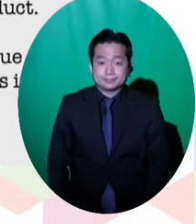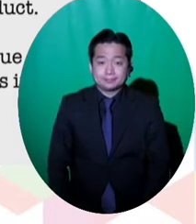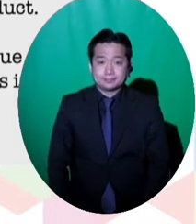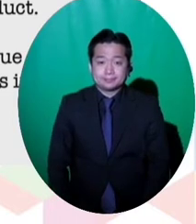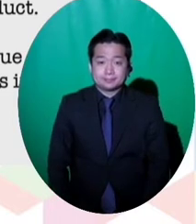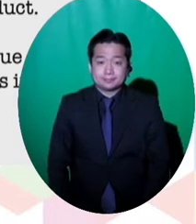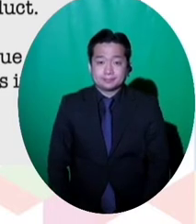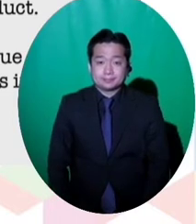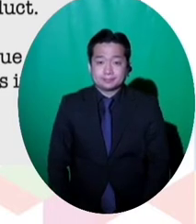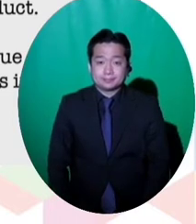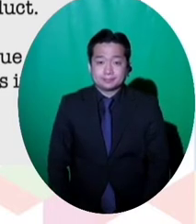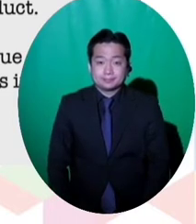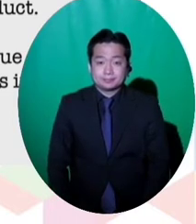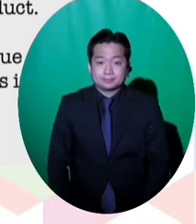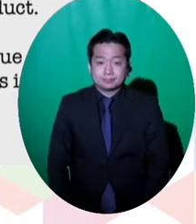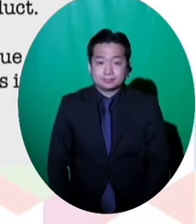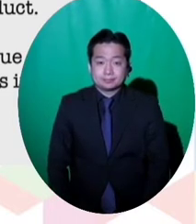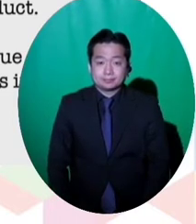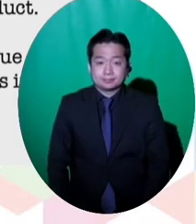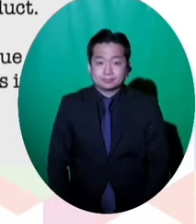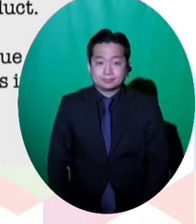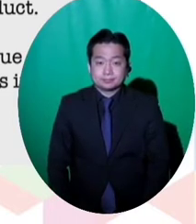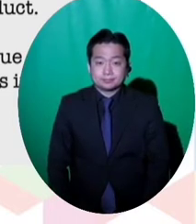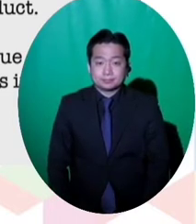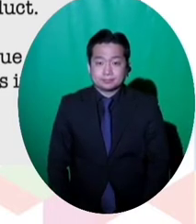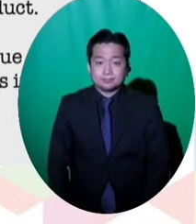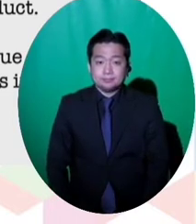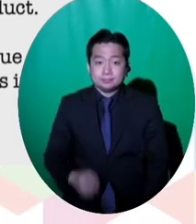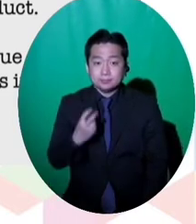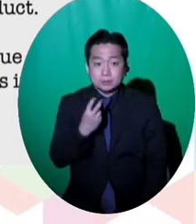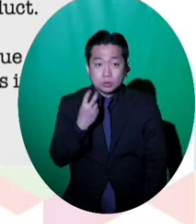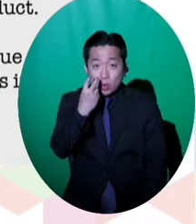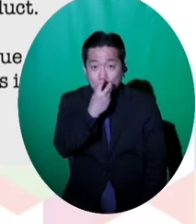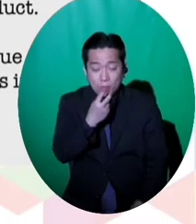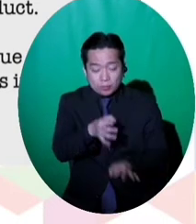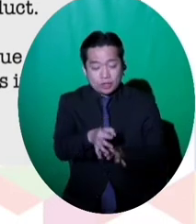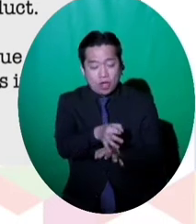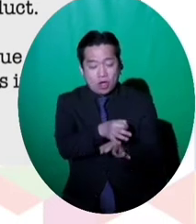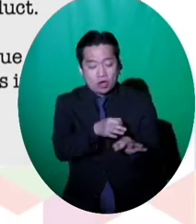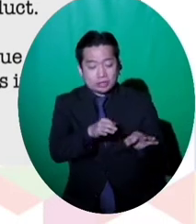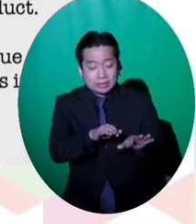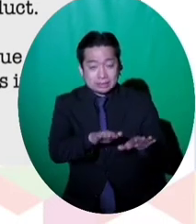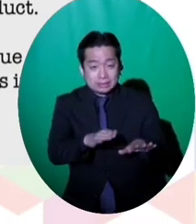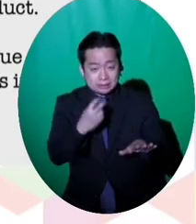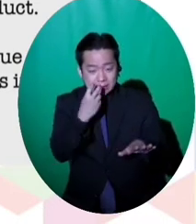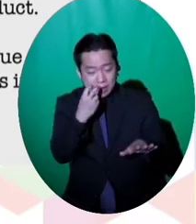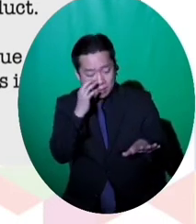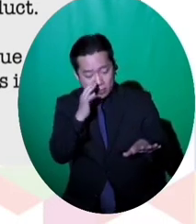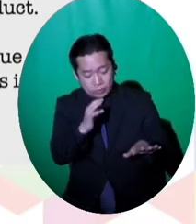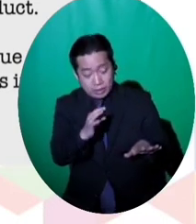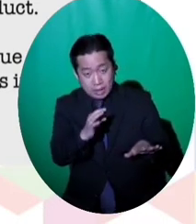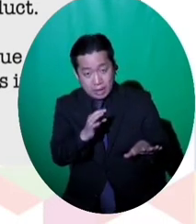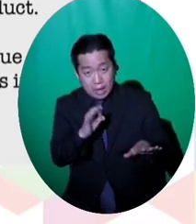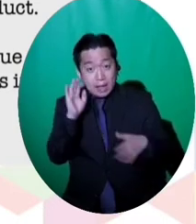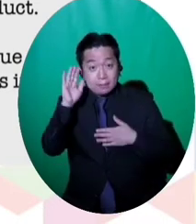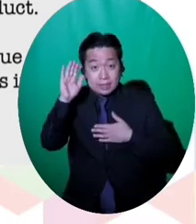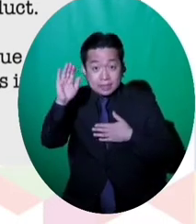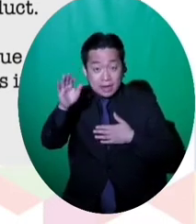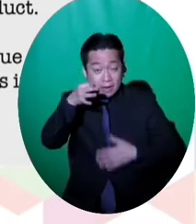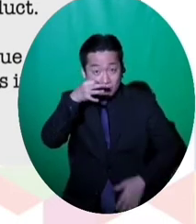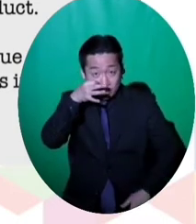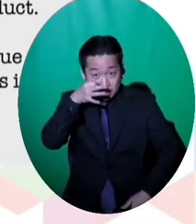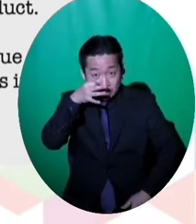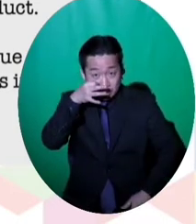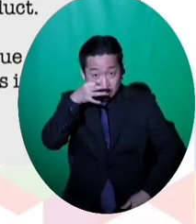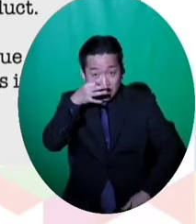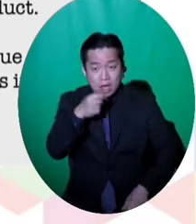economy? Well, I don't think we need to worry excessively about below replacement fertility. It